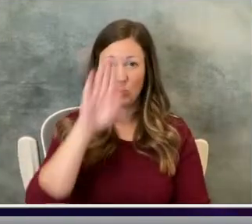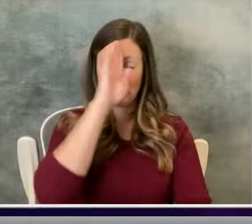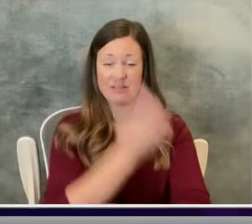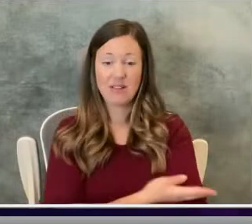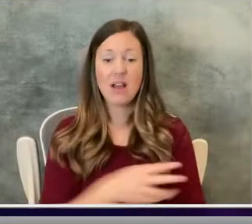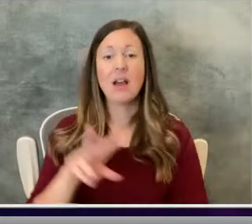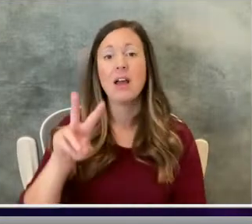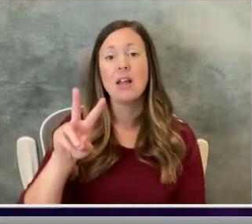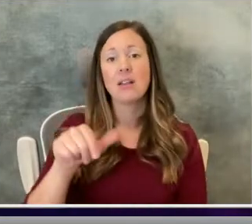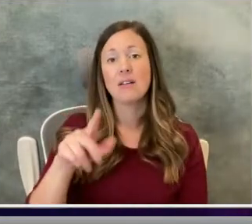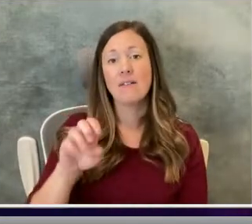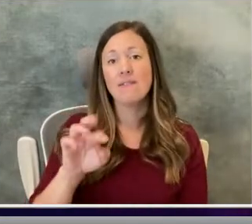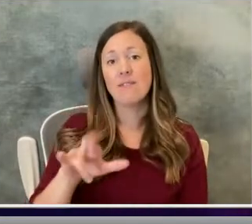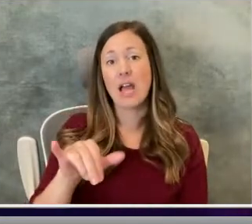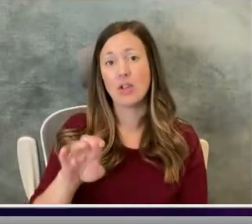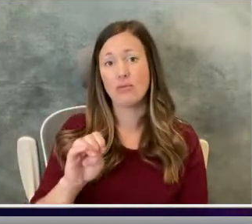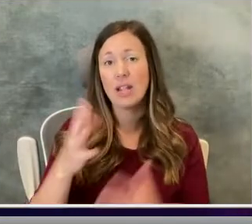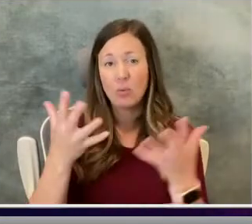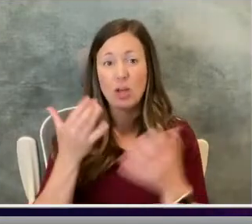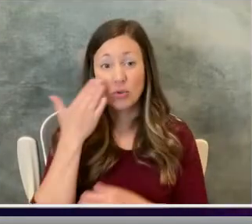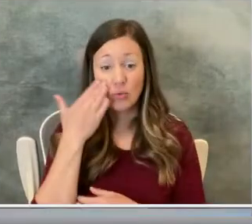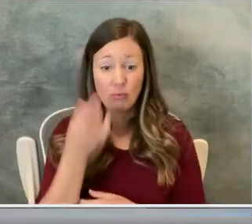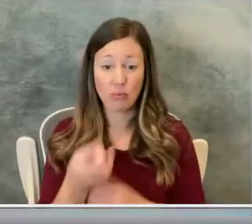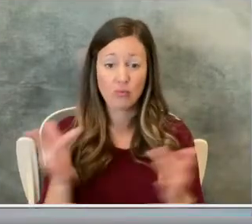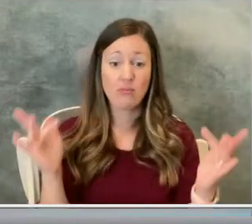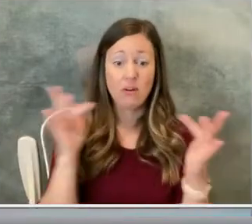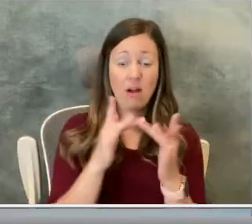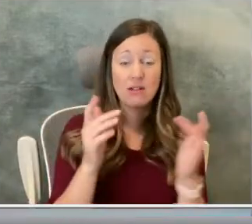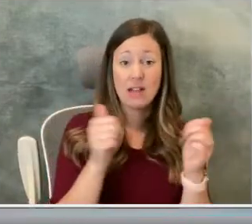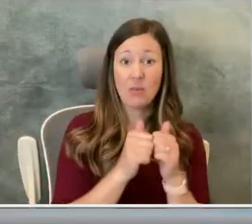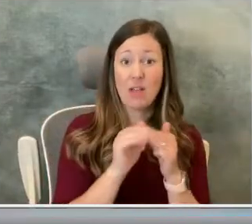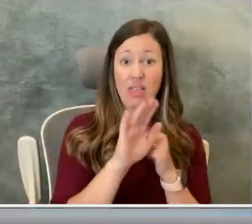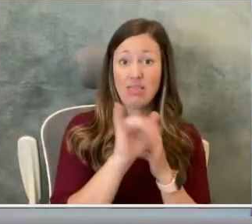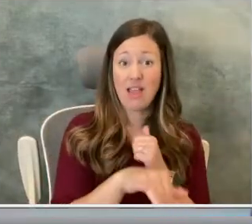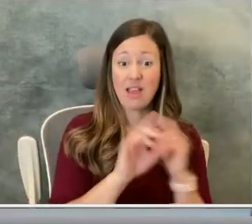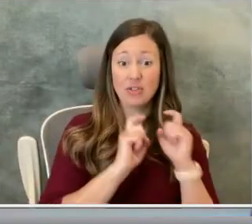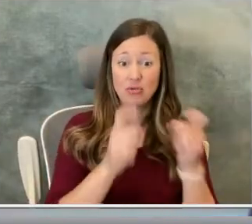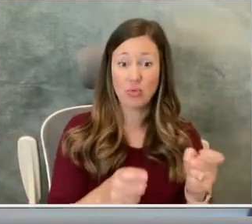able to make contact with the donor family.